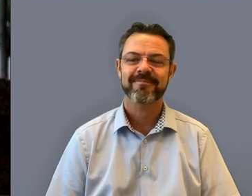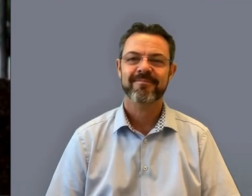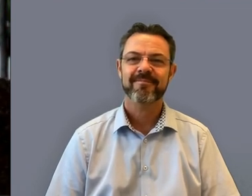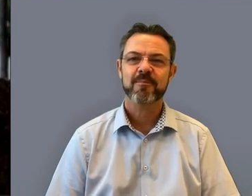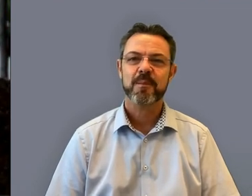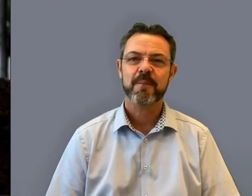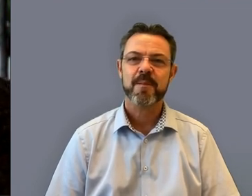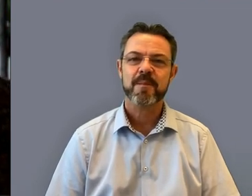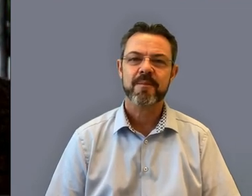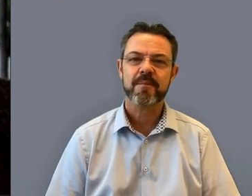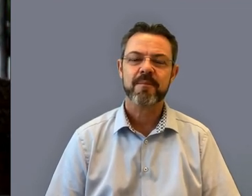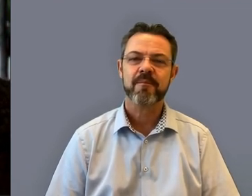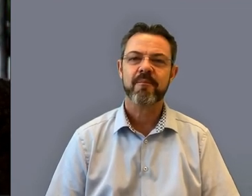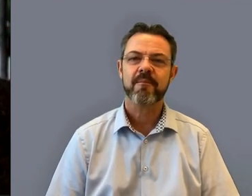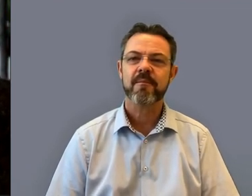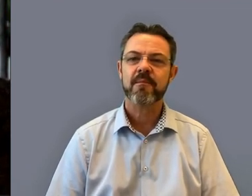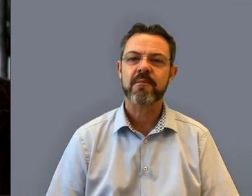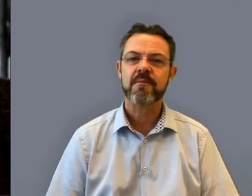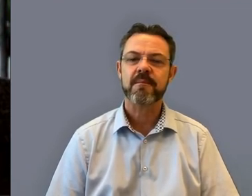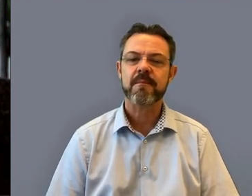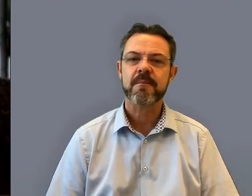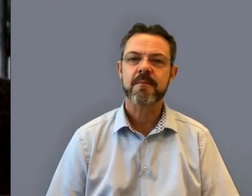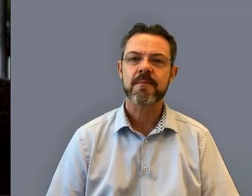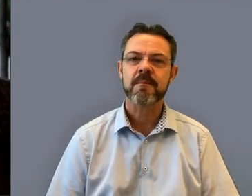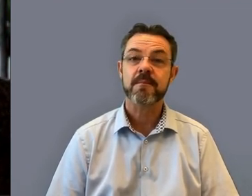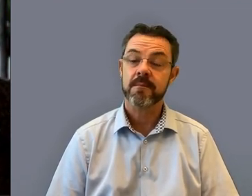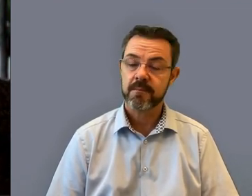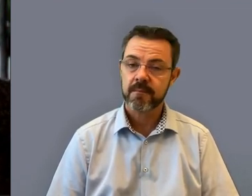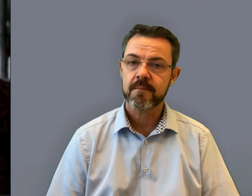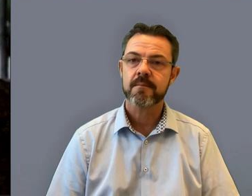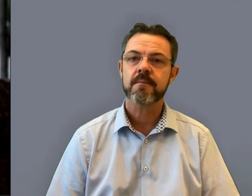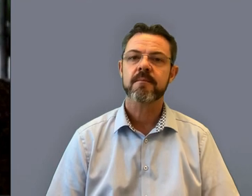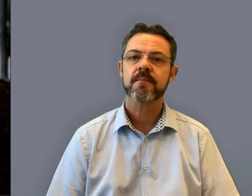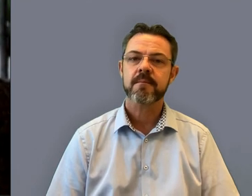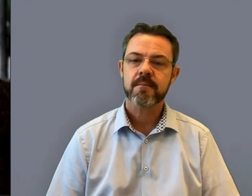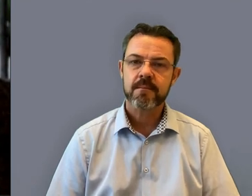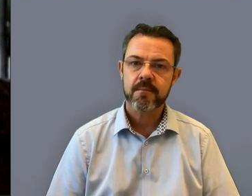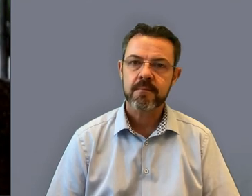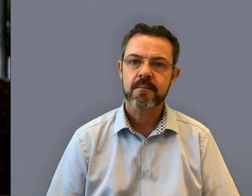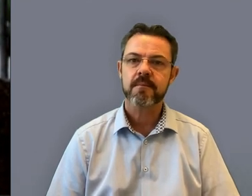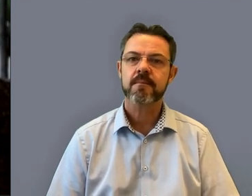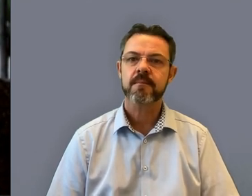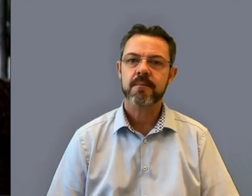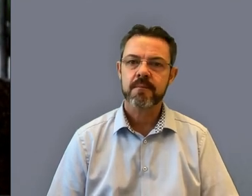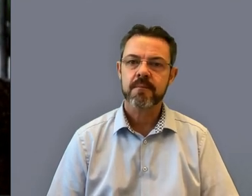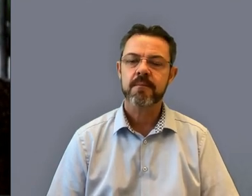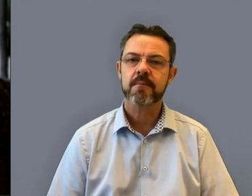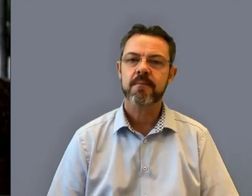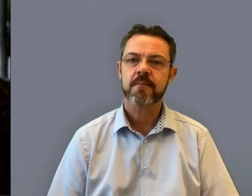So where it does become tricky is like, how many of these do you need for a new area?